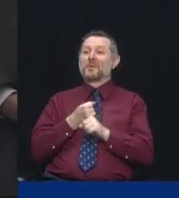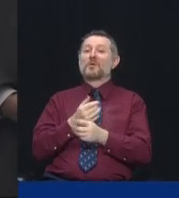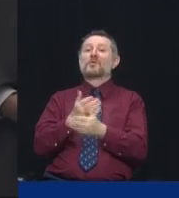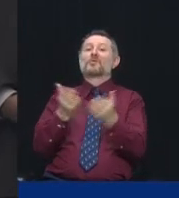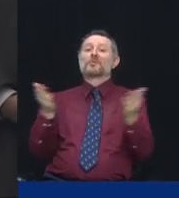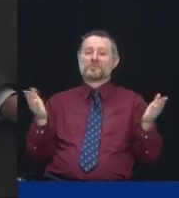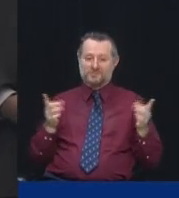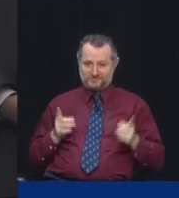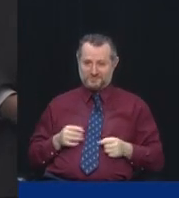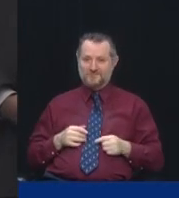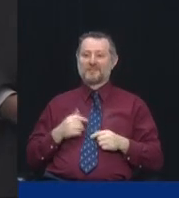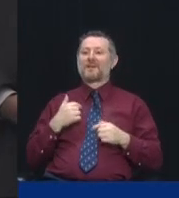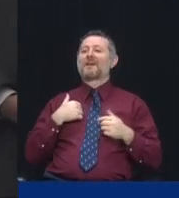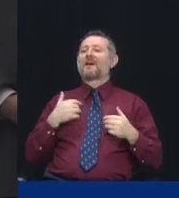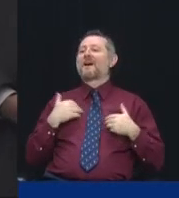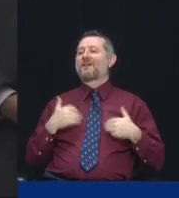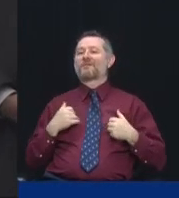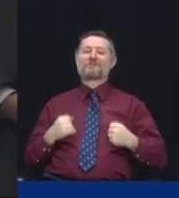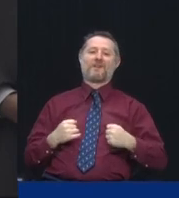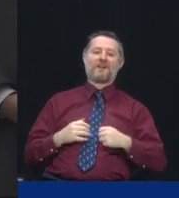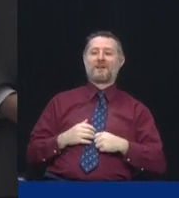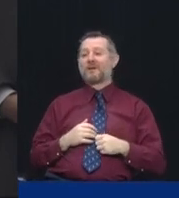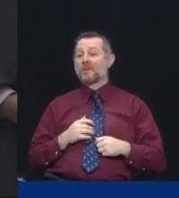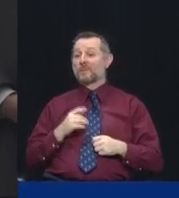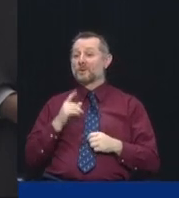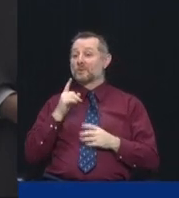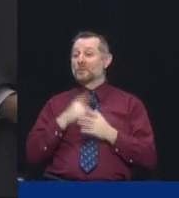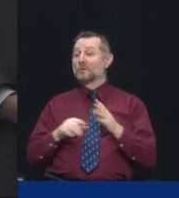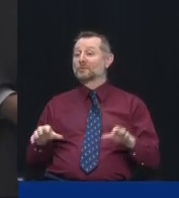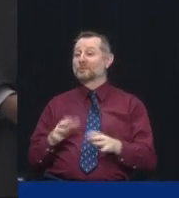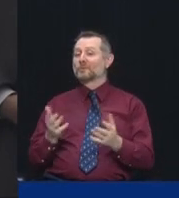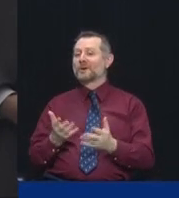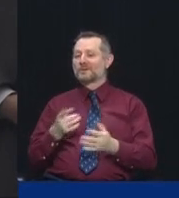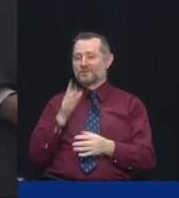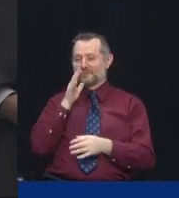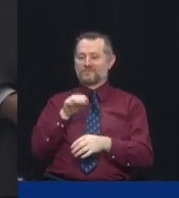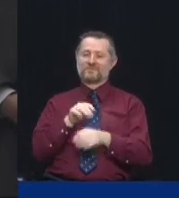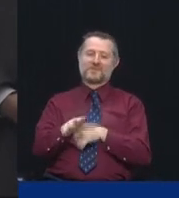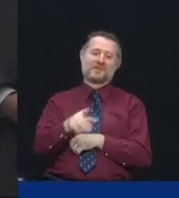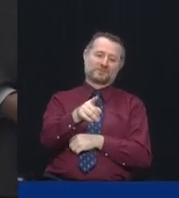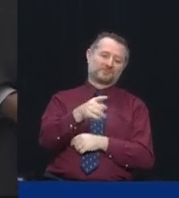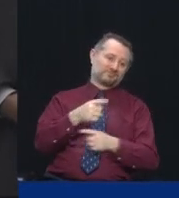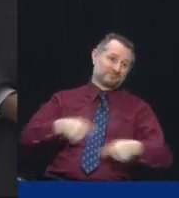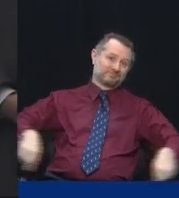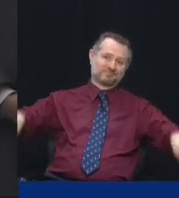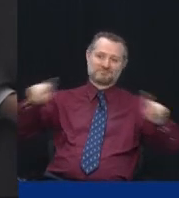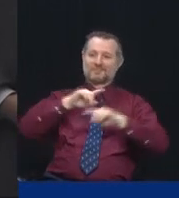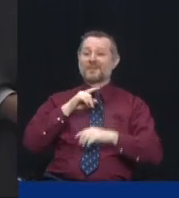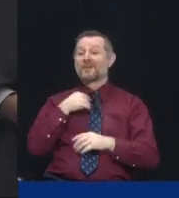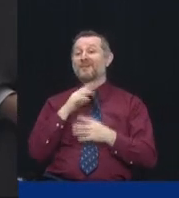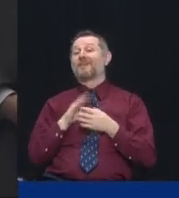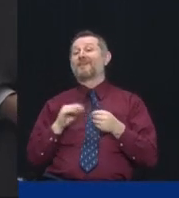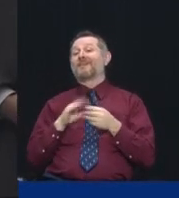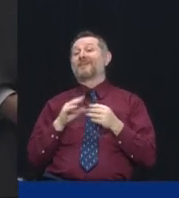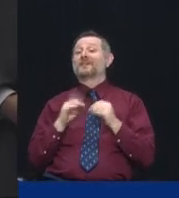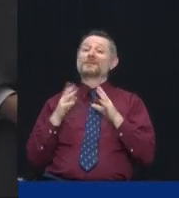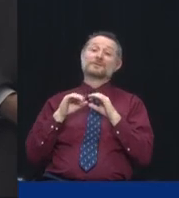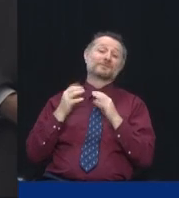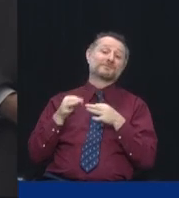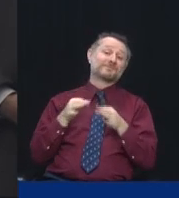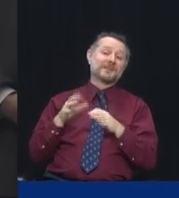you're strong, but what you do affects other people. We talk about social responsibility,